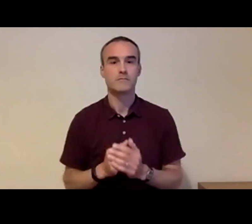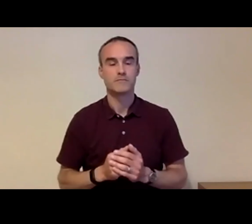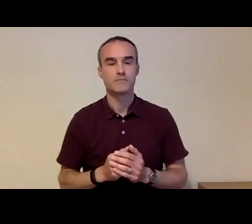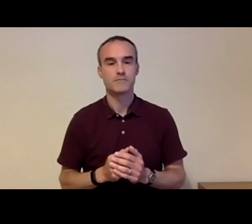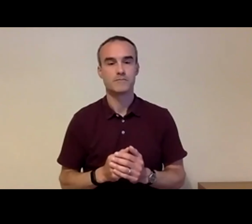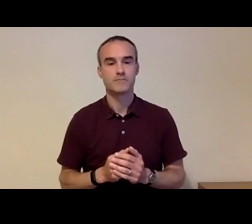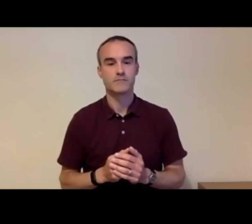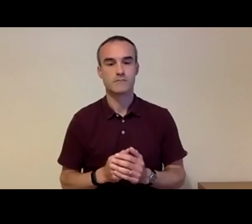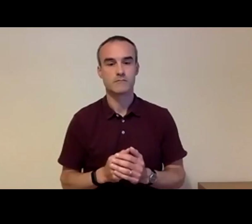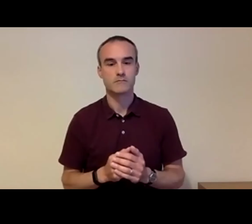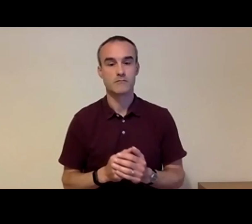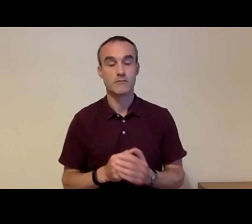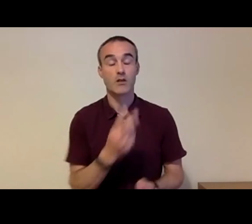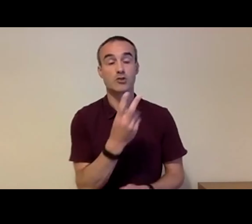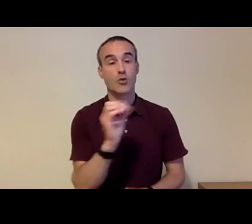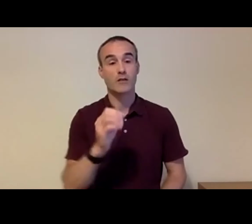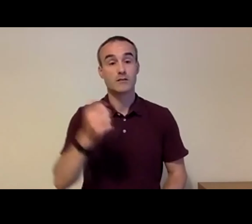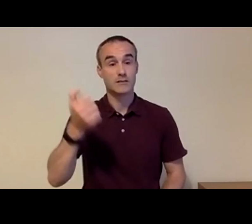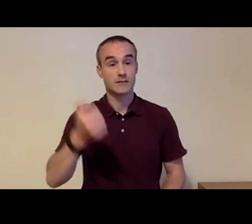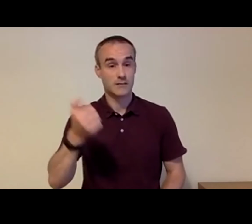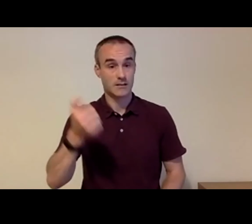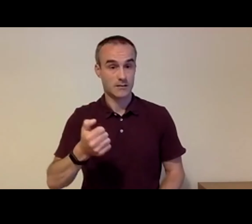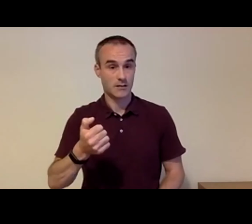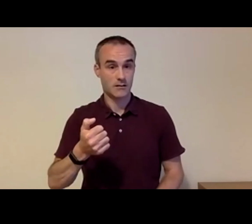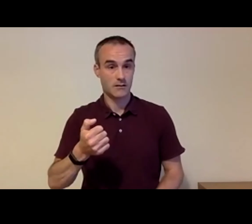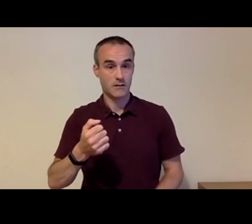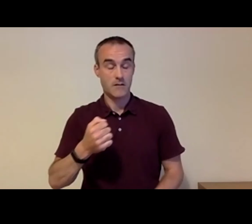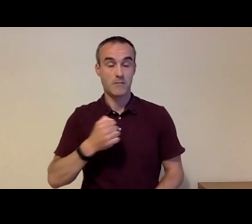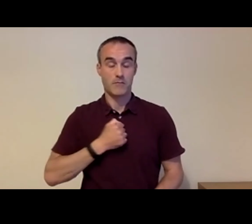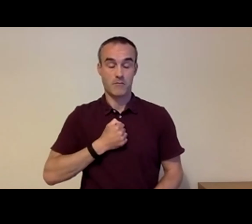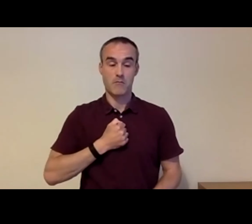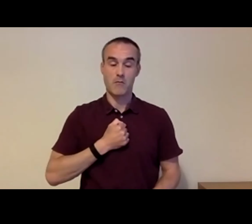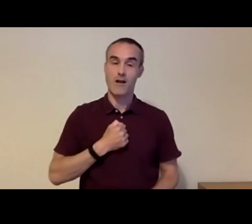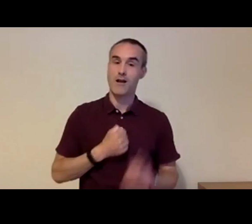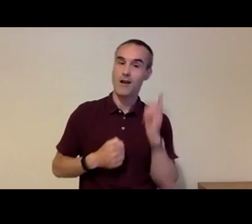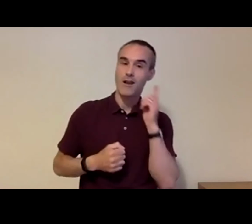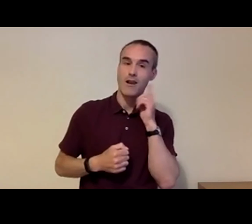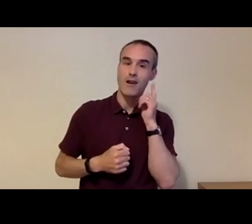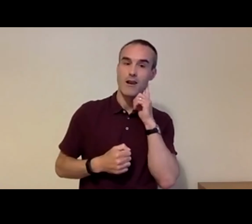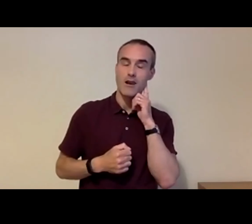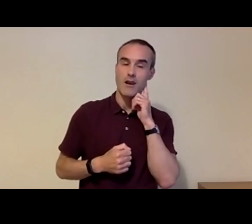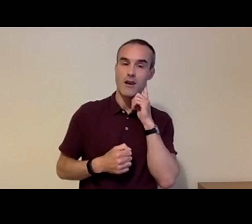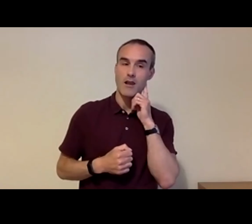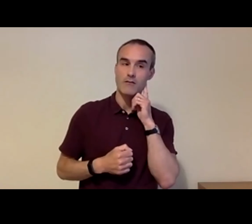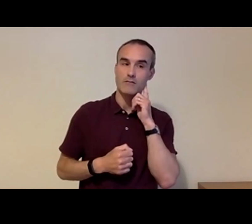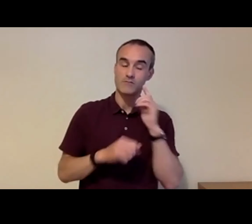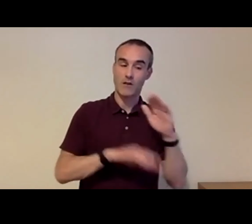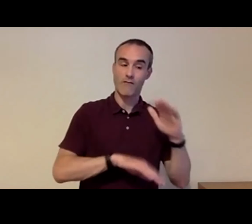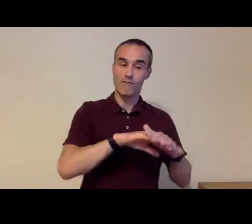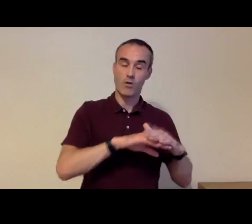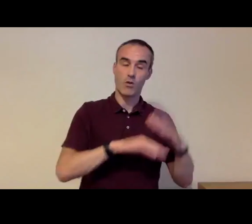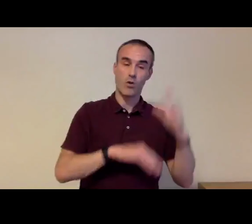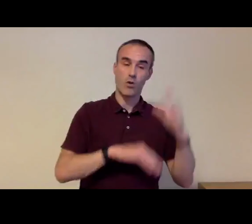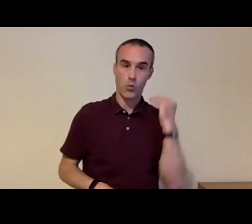In 2016, I lost, in fact, the final hearing in my left ear. So I'm completely